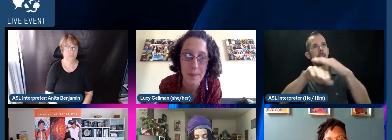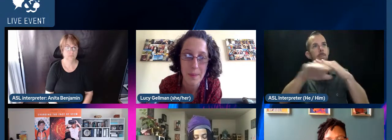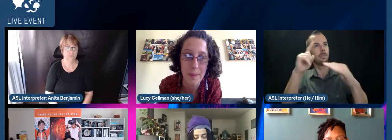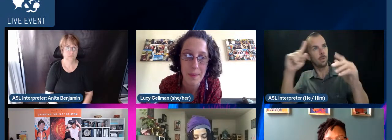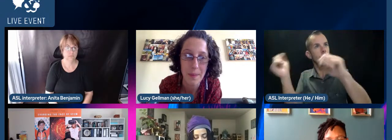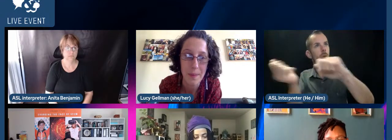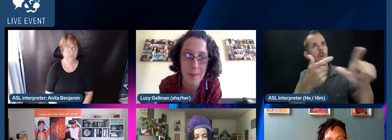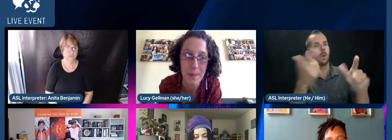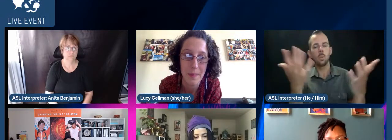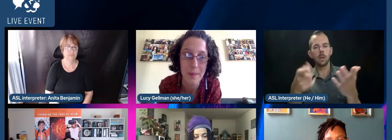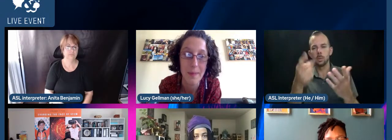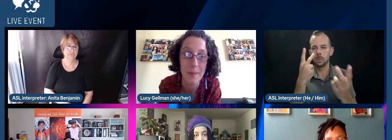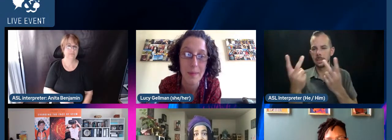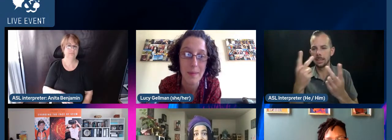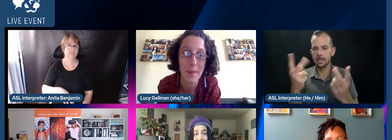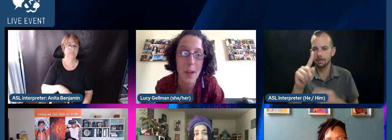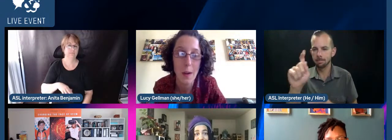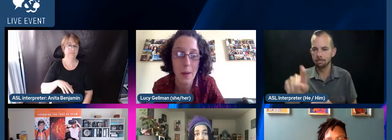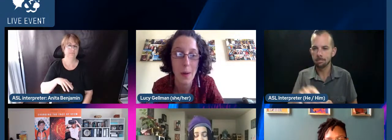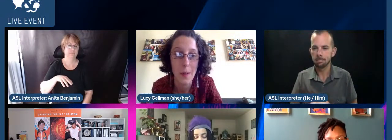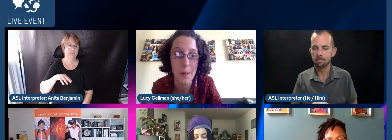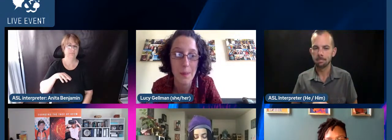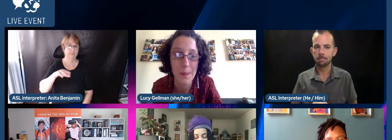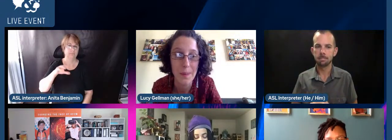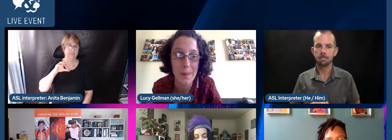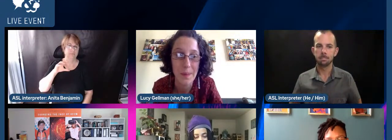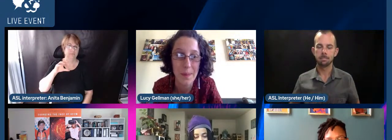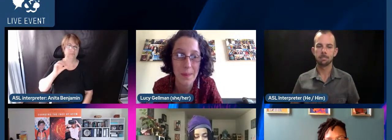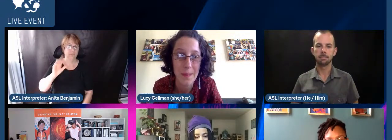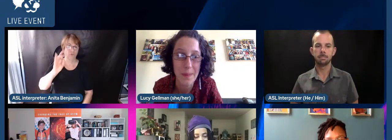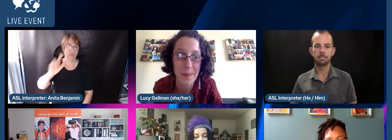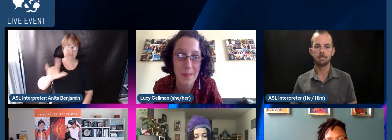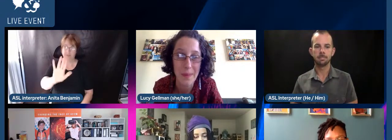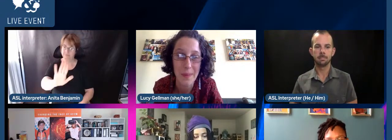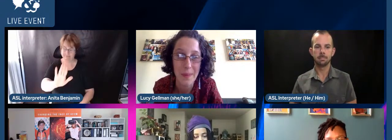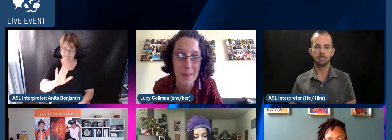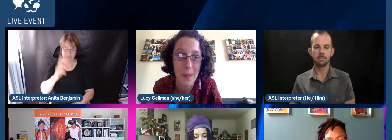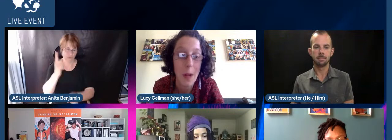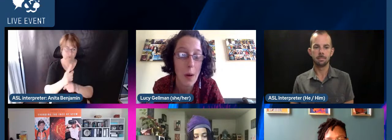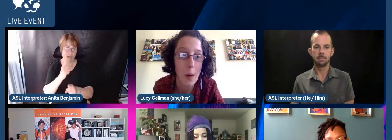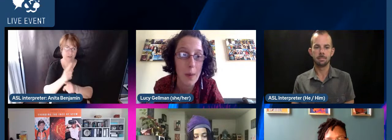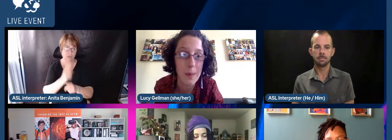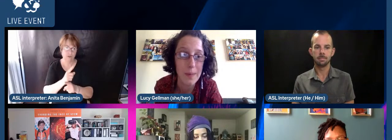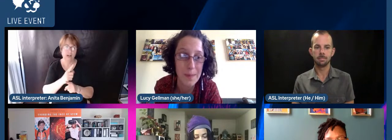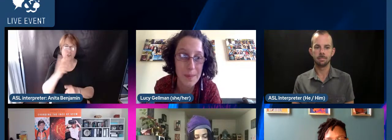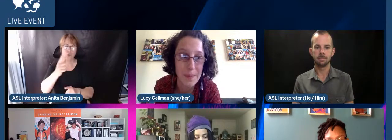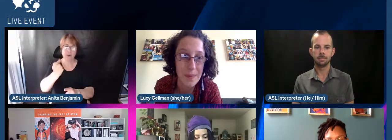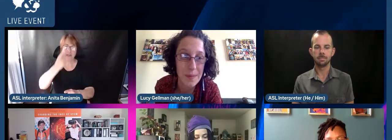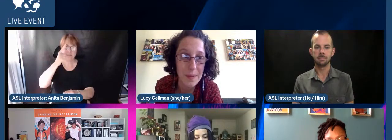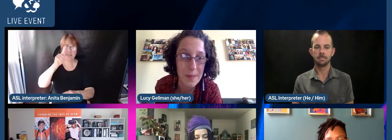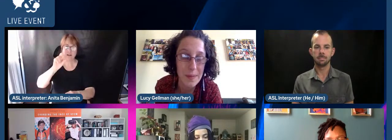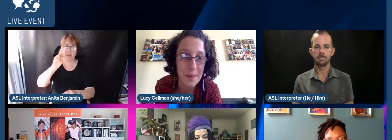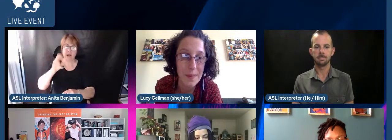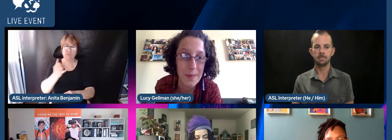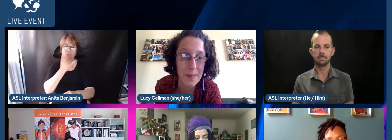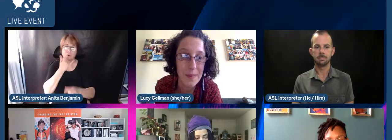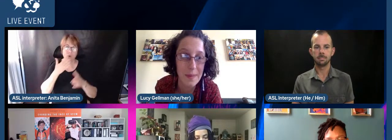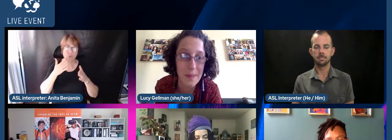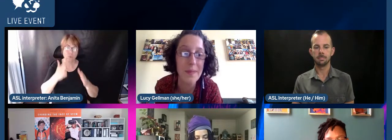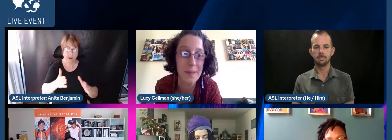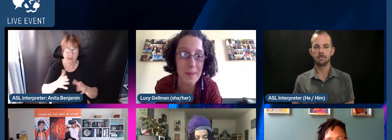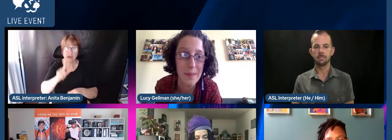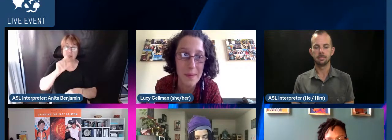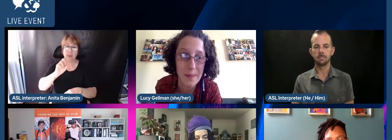Wait, I gotta jump in here for a minute. Lucy, you're taking the word love the wrong way. Love is a